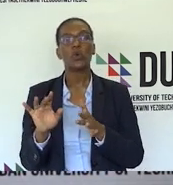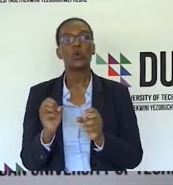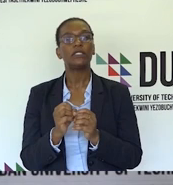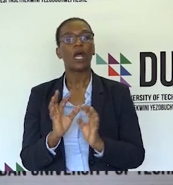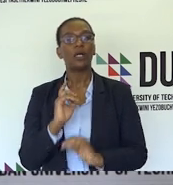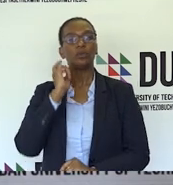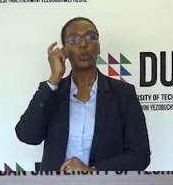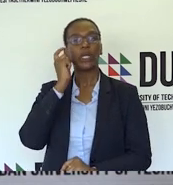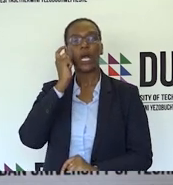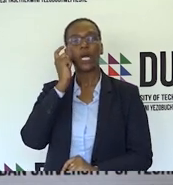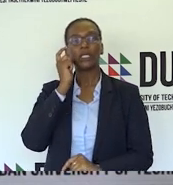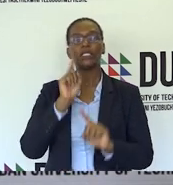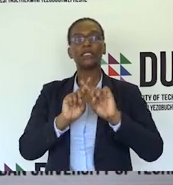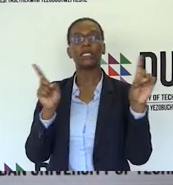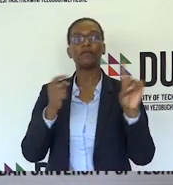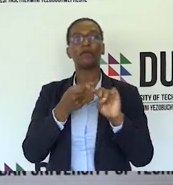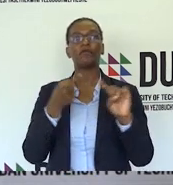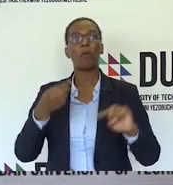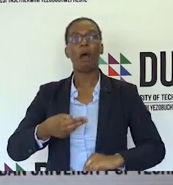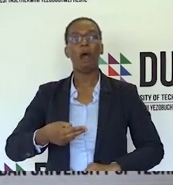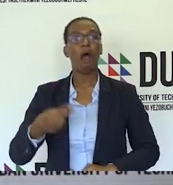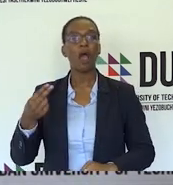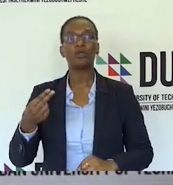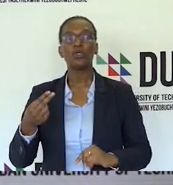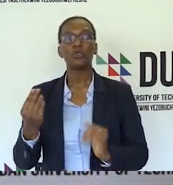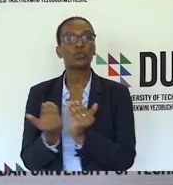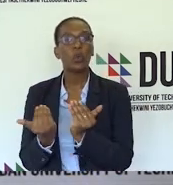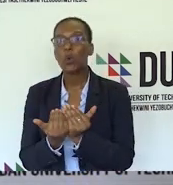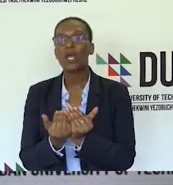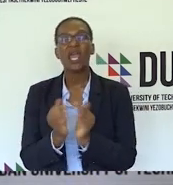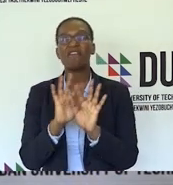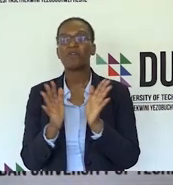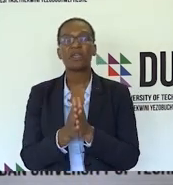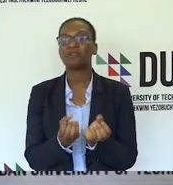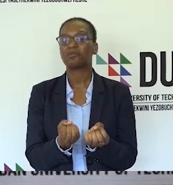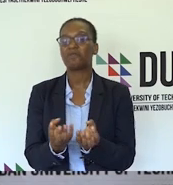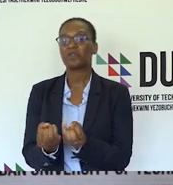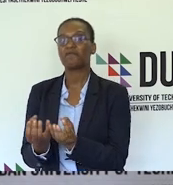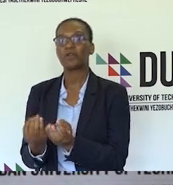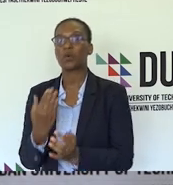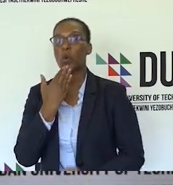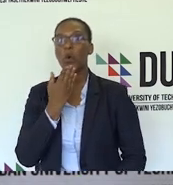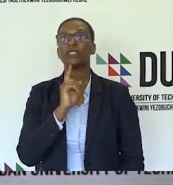to realize that unlike in high school, where there is heavy dependence on teachers,